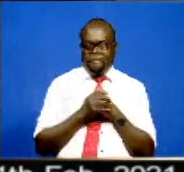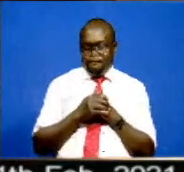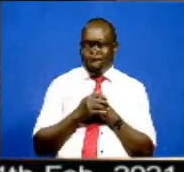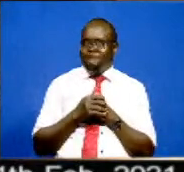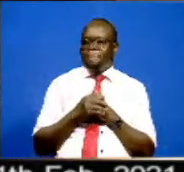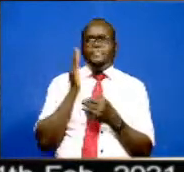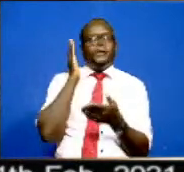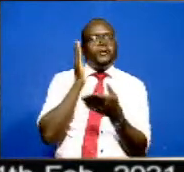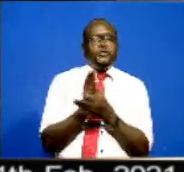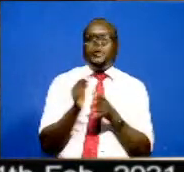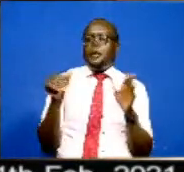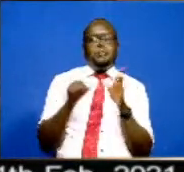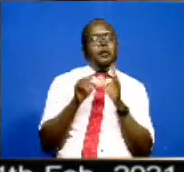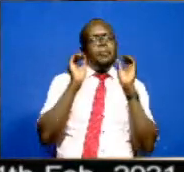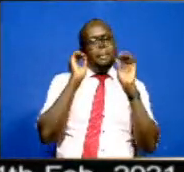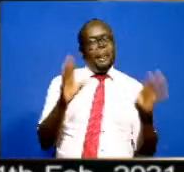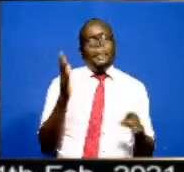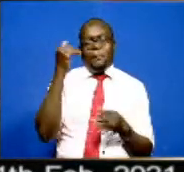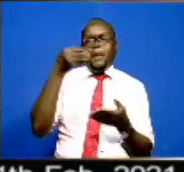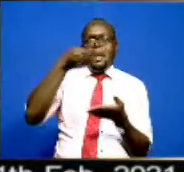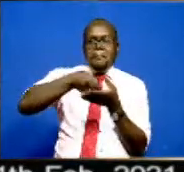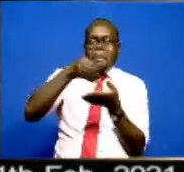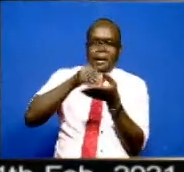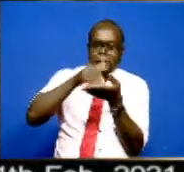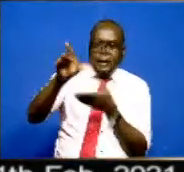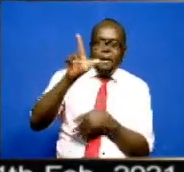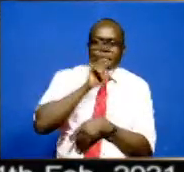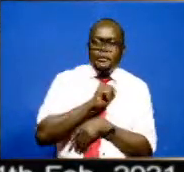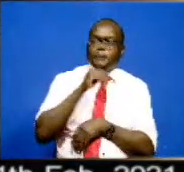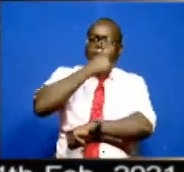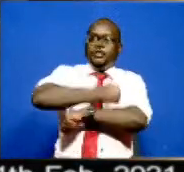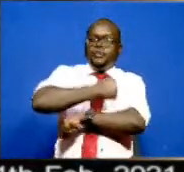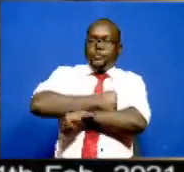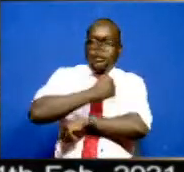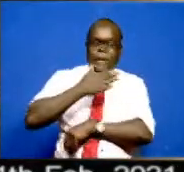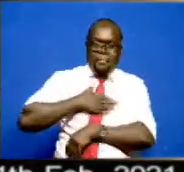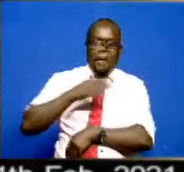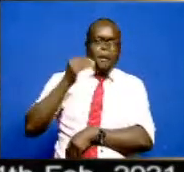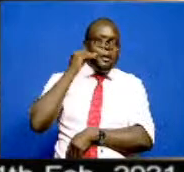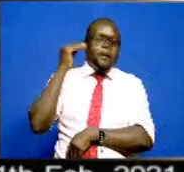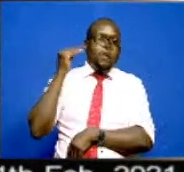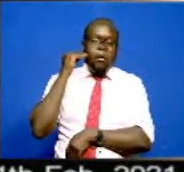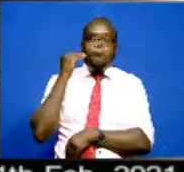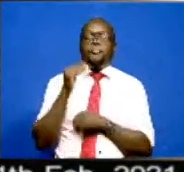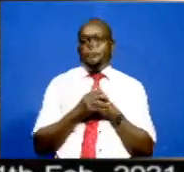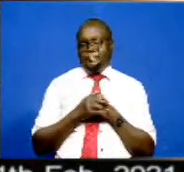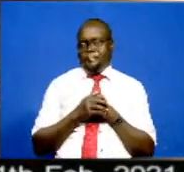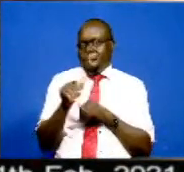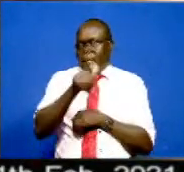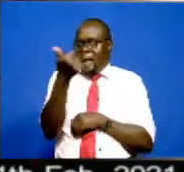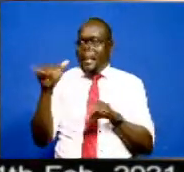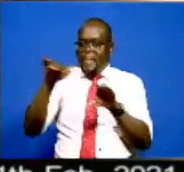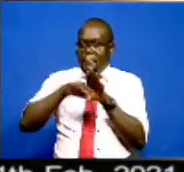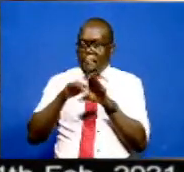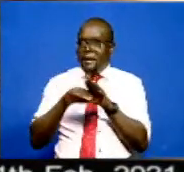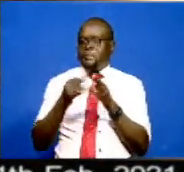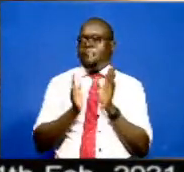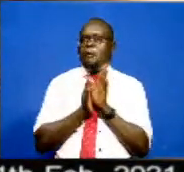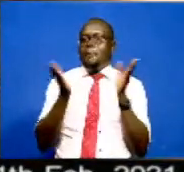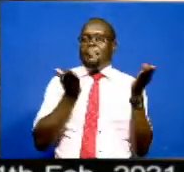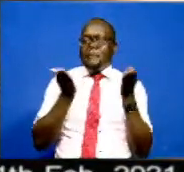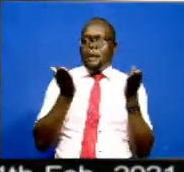nothing really wrong with that, because the money went to the schools in my constituency and the rest of the members of Public Accounts